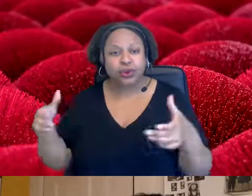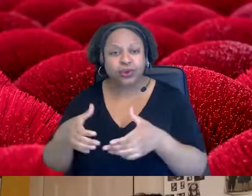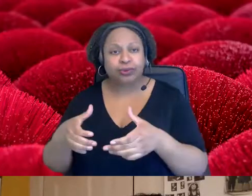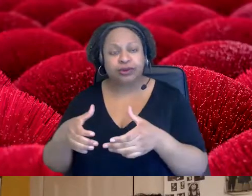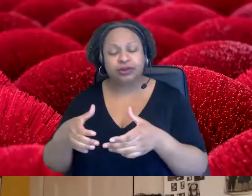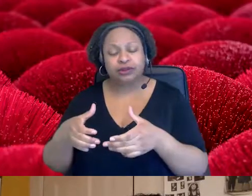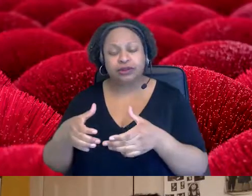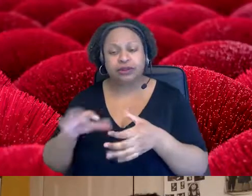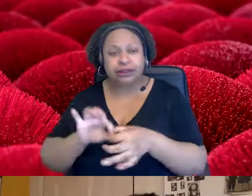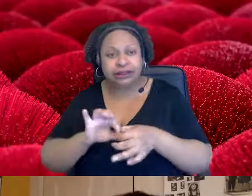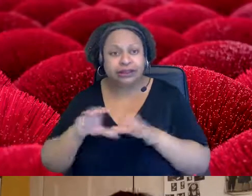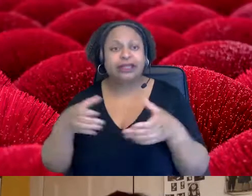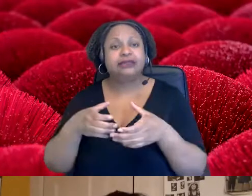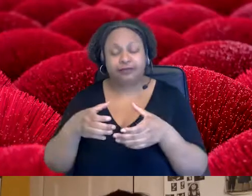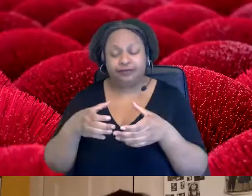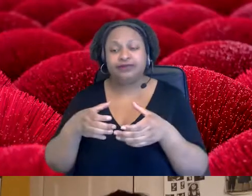last year, is